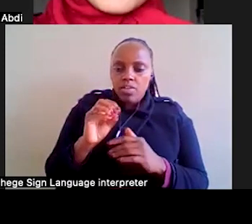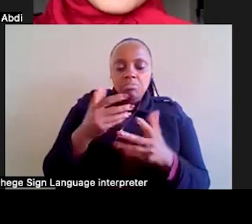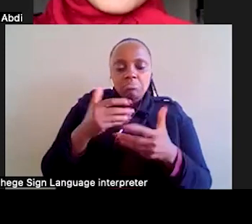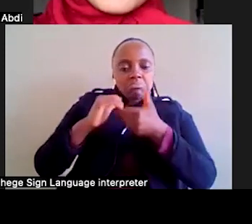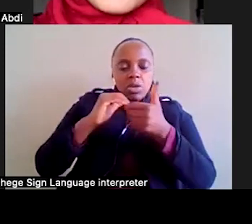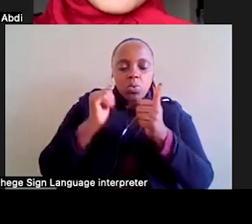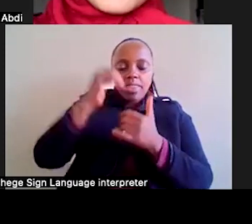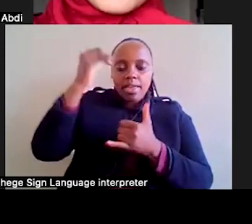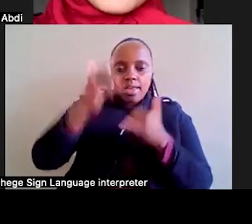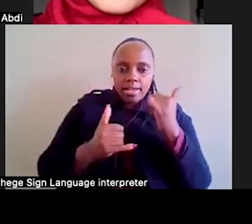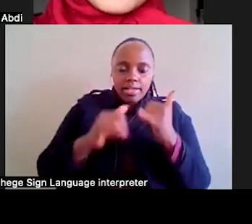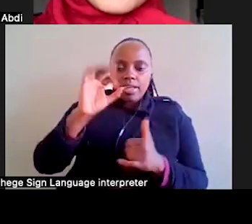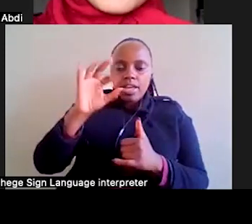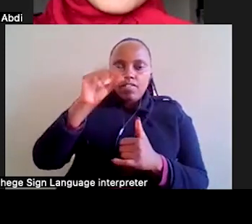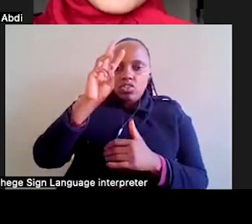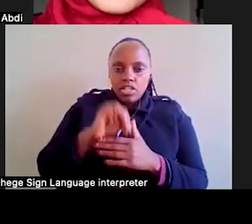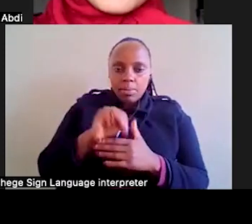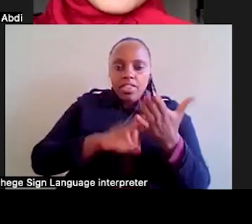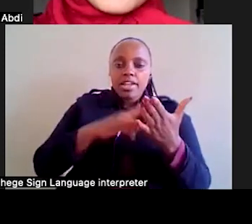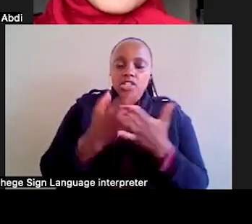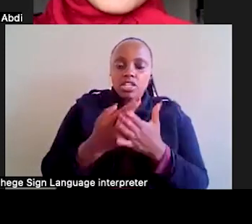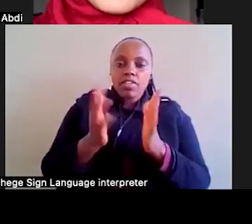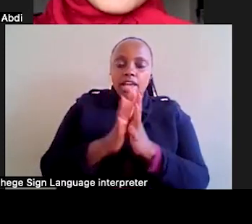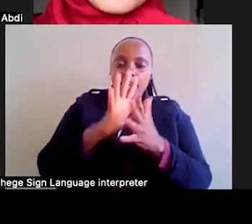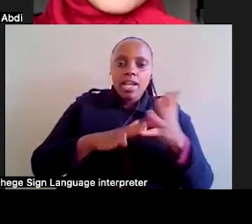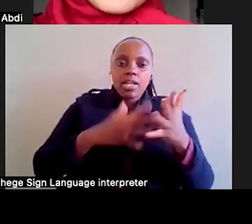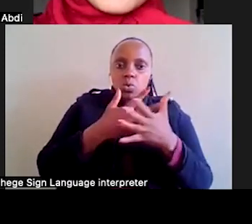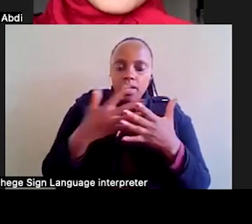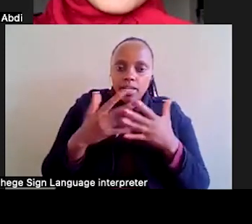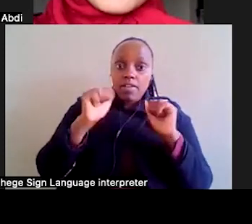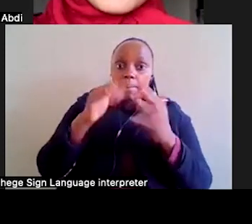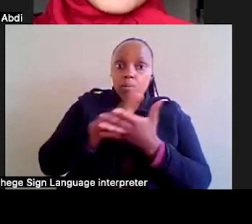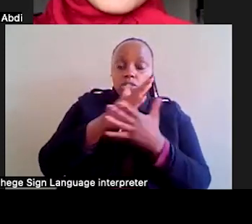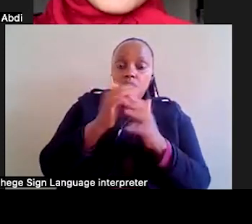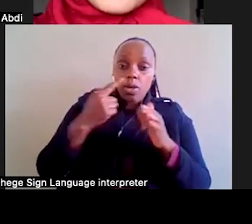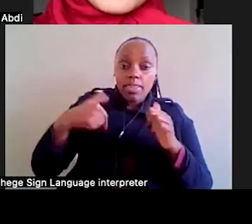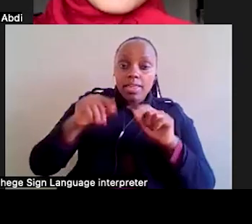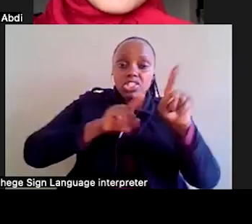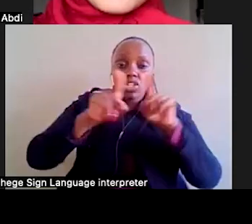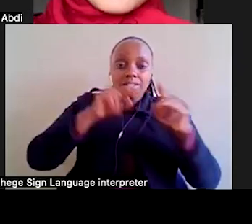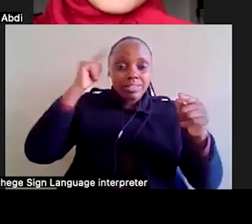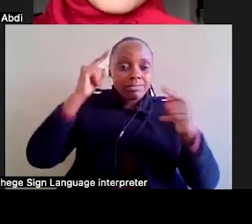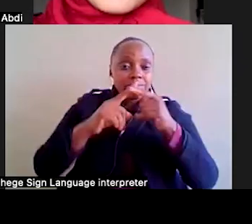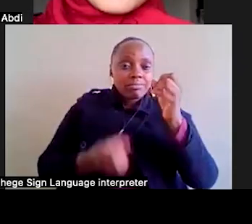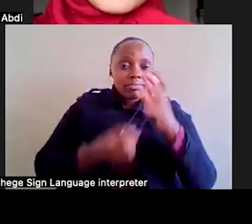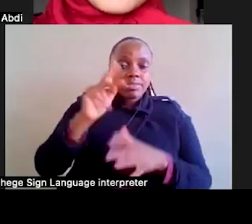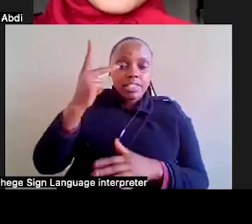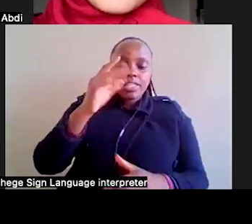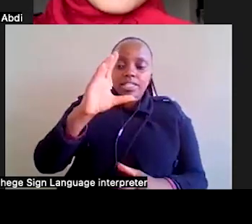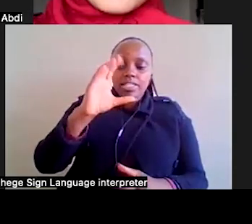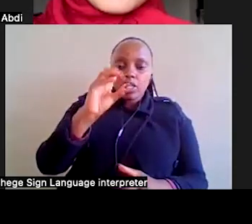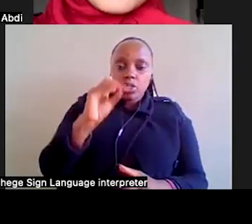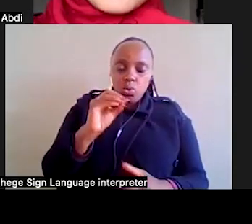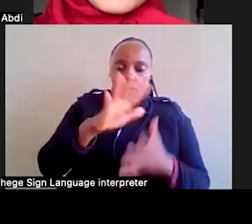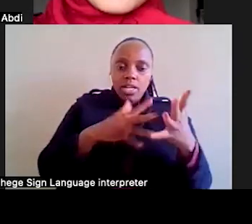ending FGM to leverage on resources and networking. Can you share with us the journey towards the formation of the Kenya CSO network